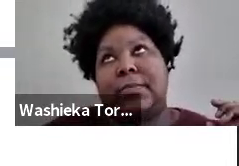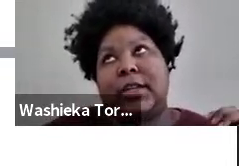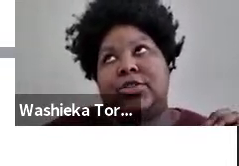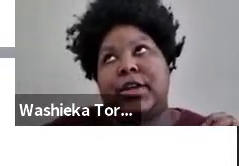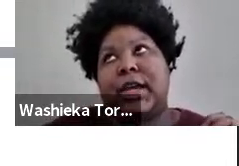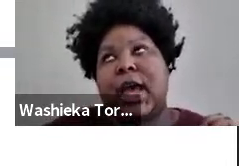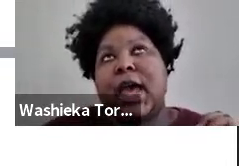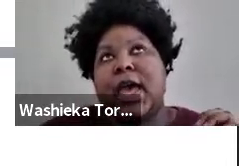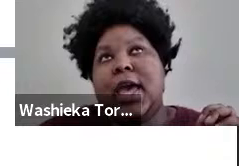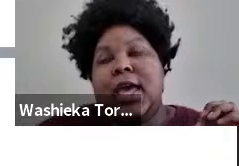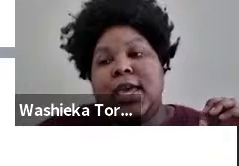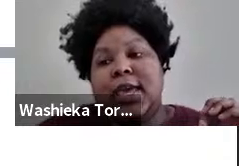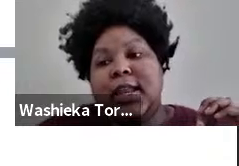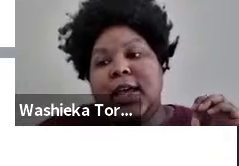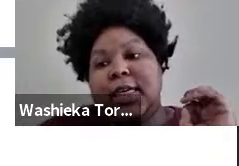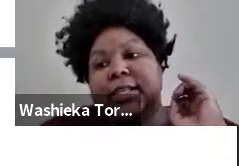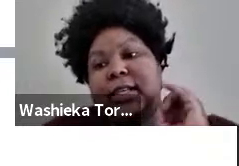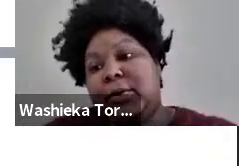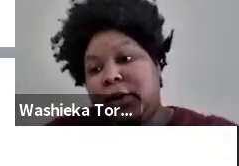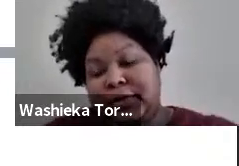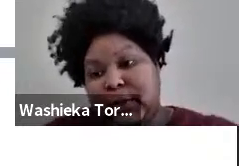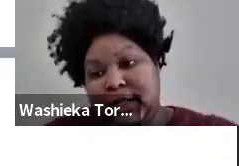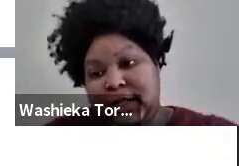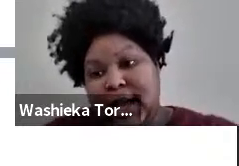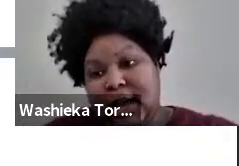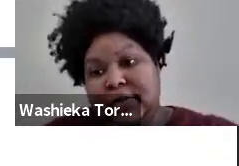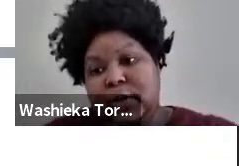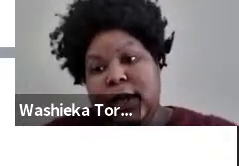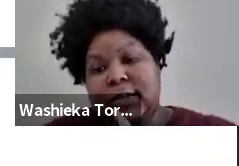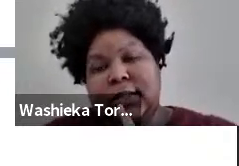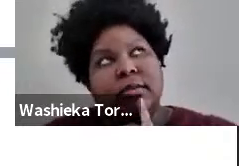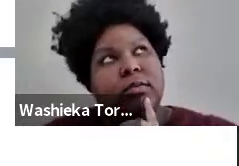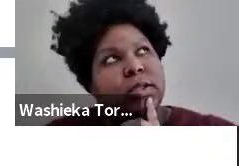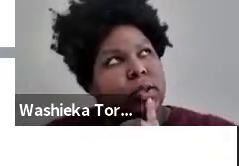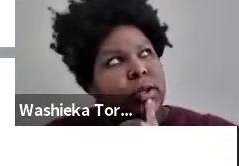a documentary in the summer of